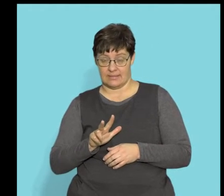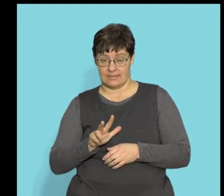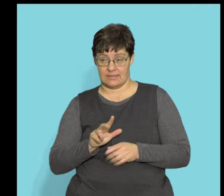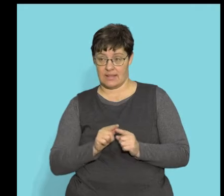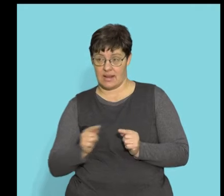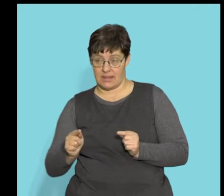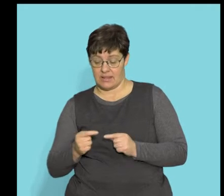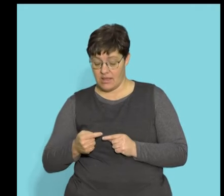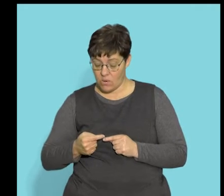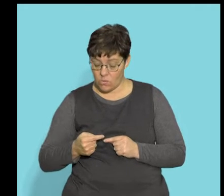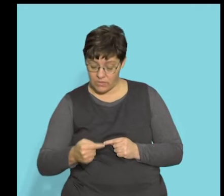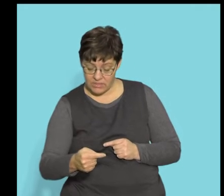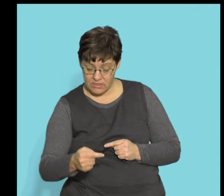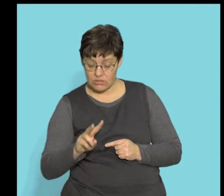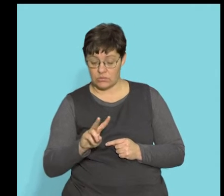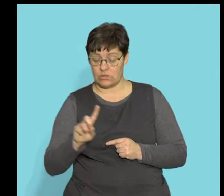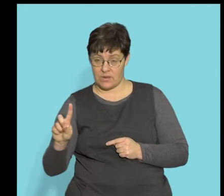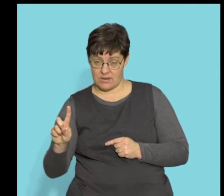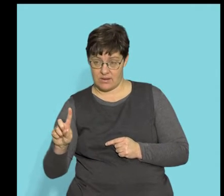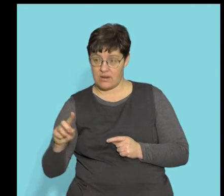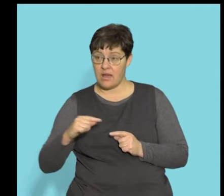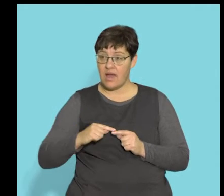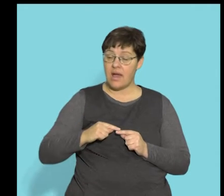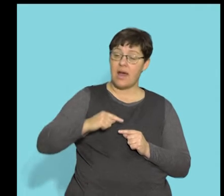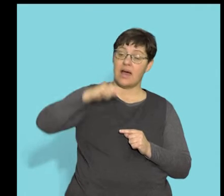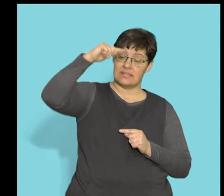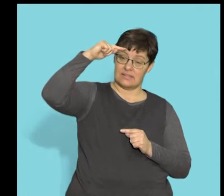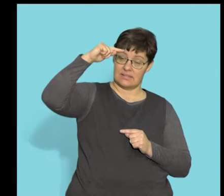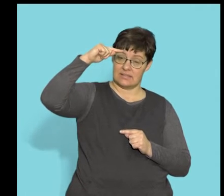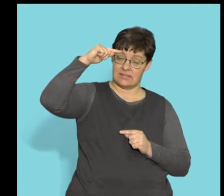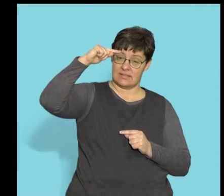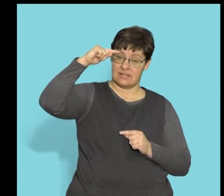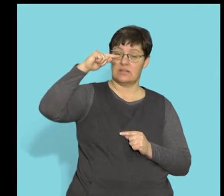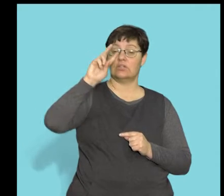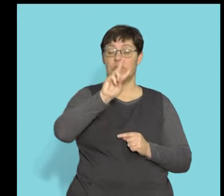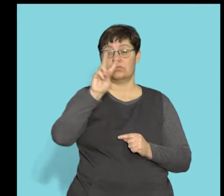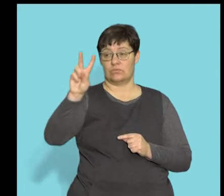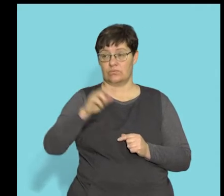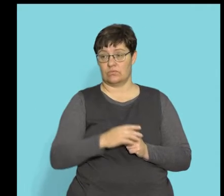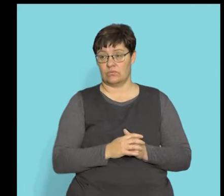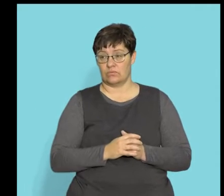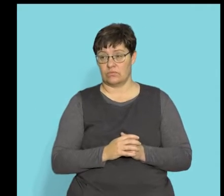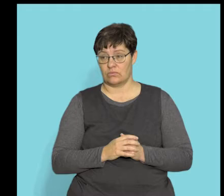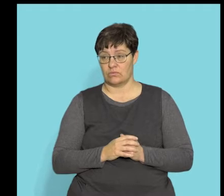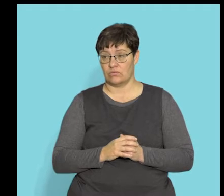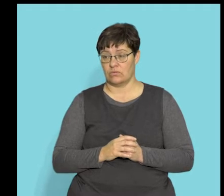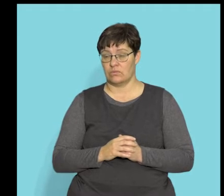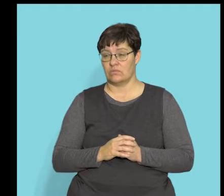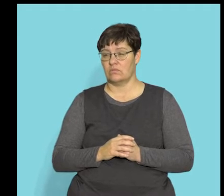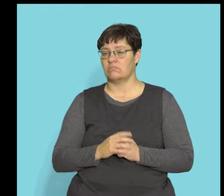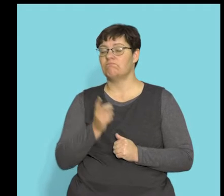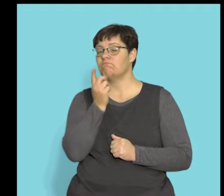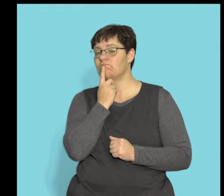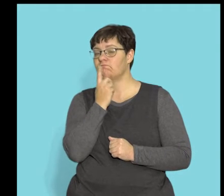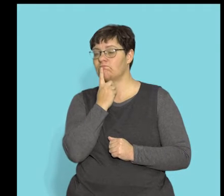28, we've got a width of 21, and we have a height of 22. So what